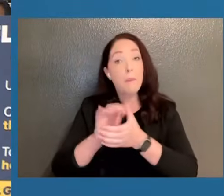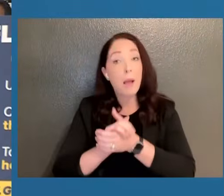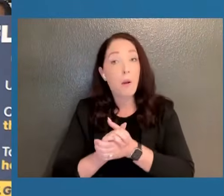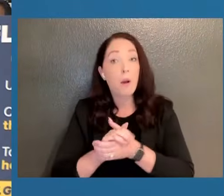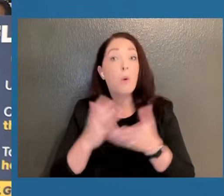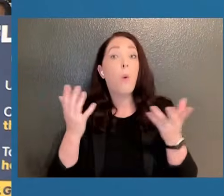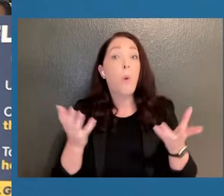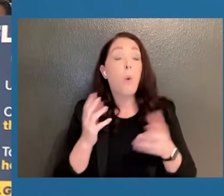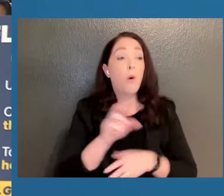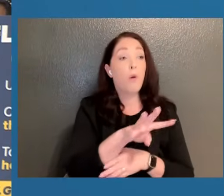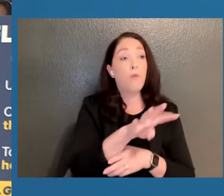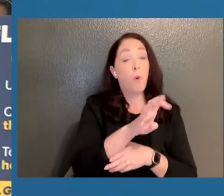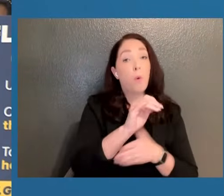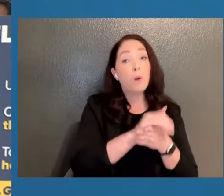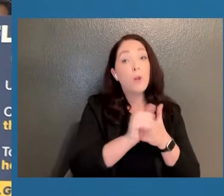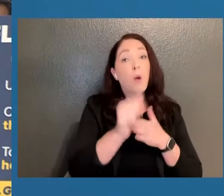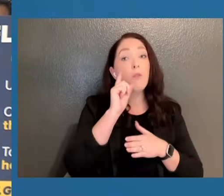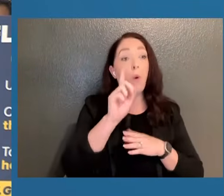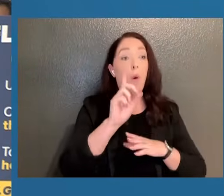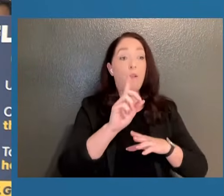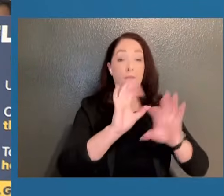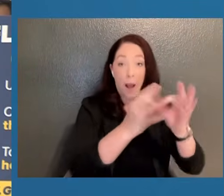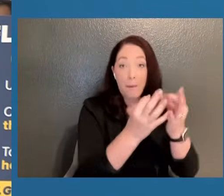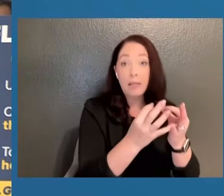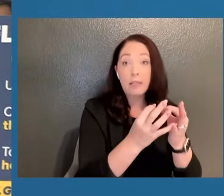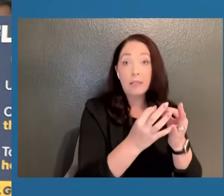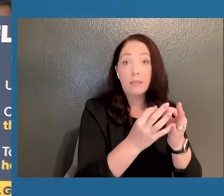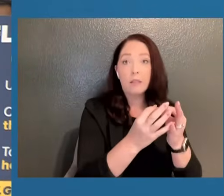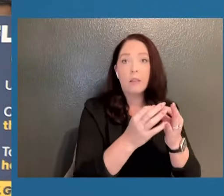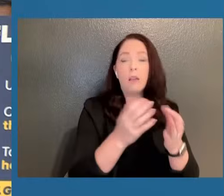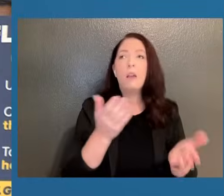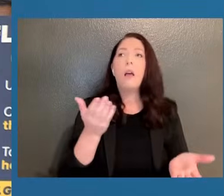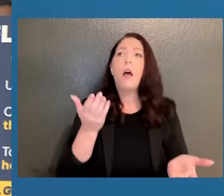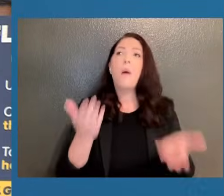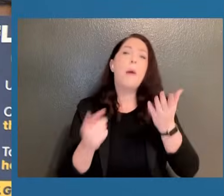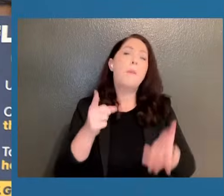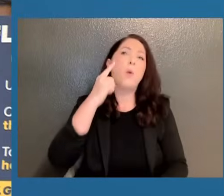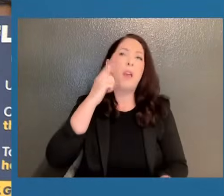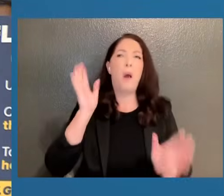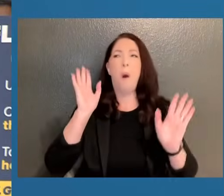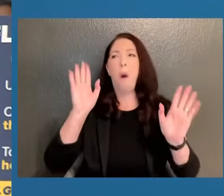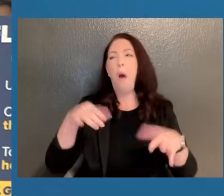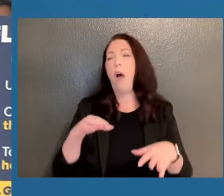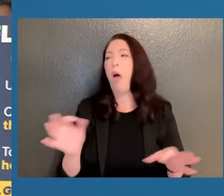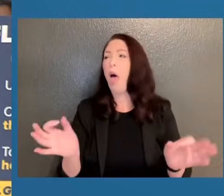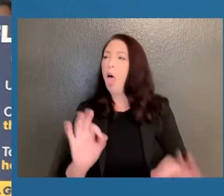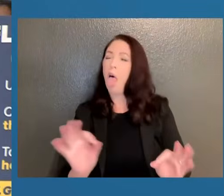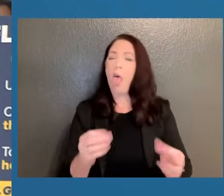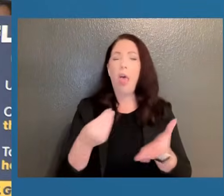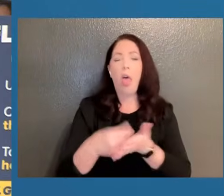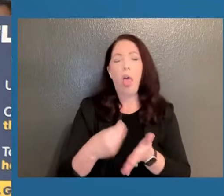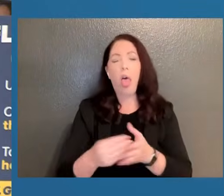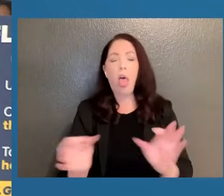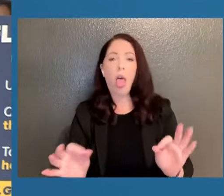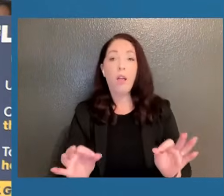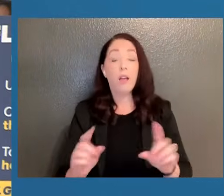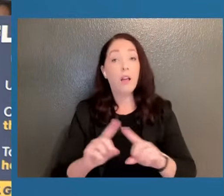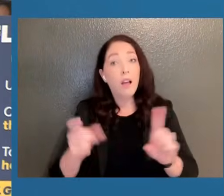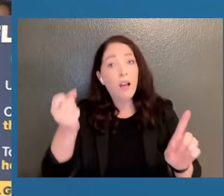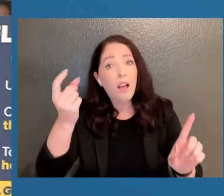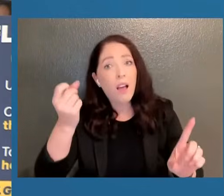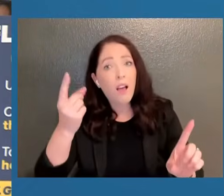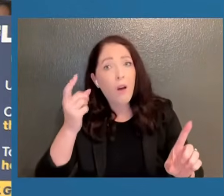for couples, families, may not seem like a lot of money. But for many in our community, it